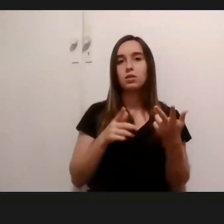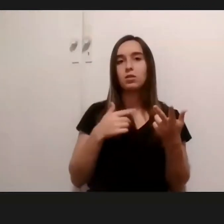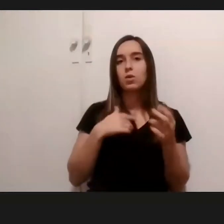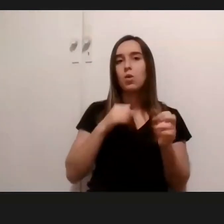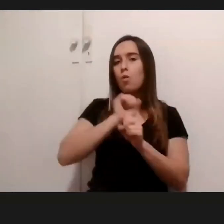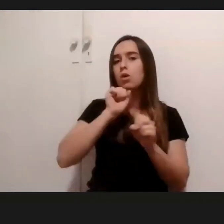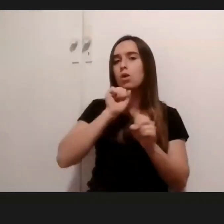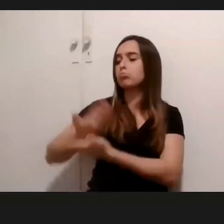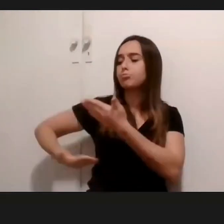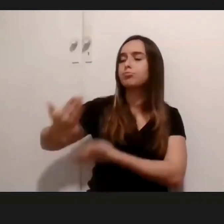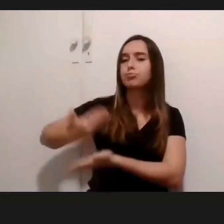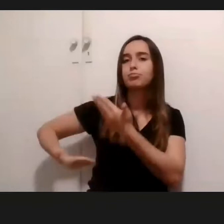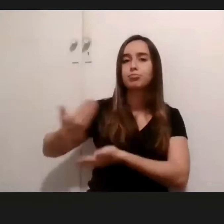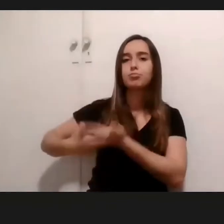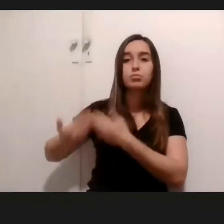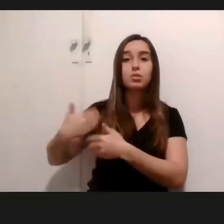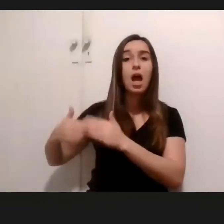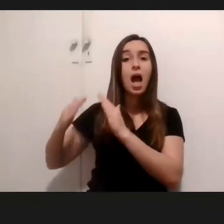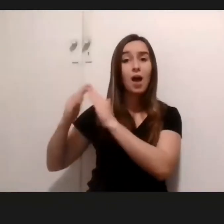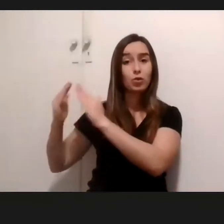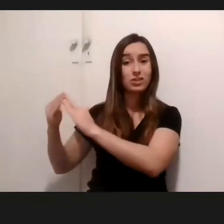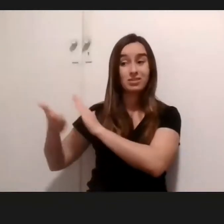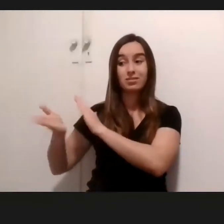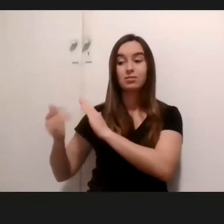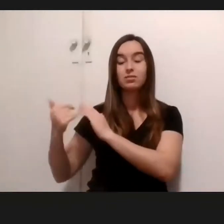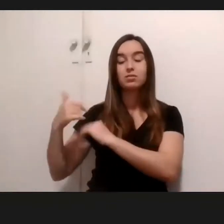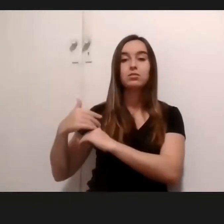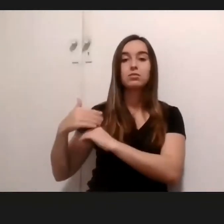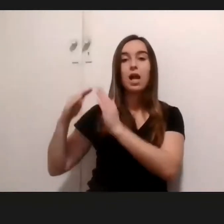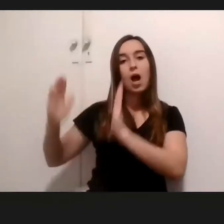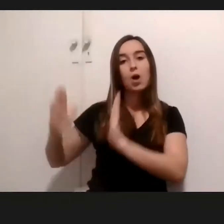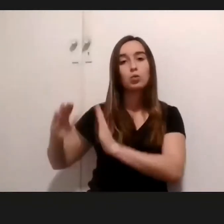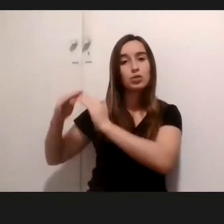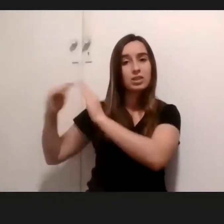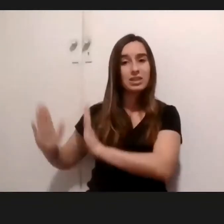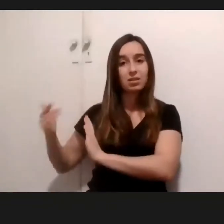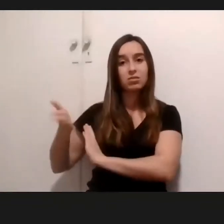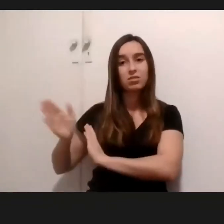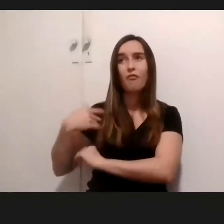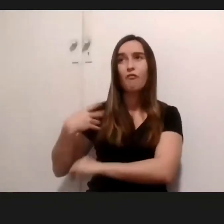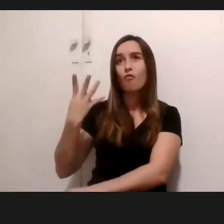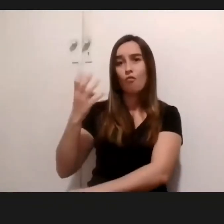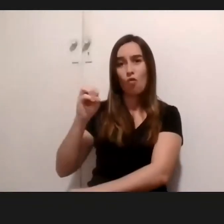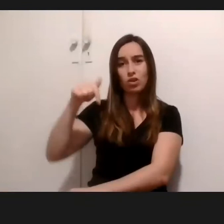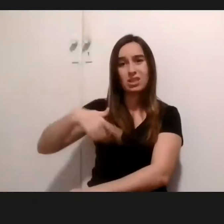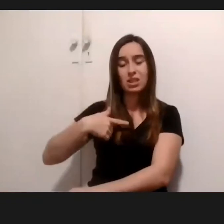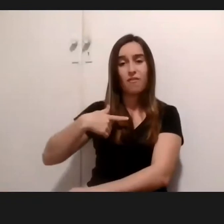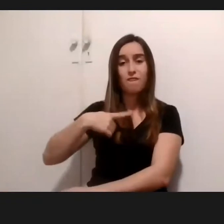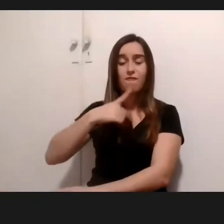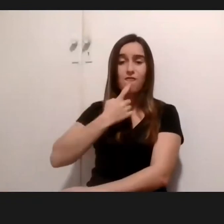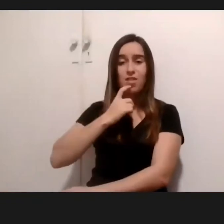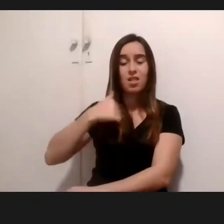with the housing units there. There is over 40 around the Finland. And